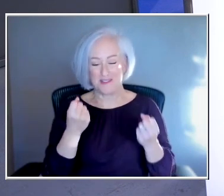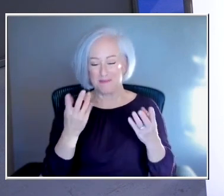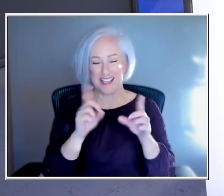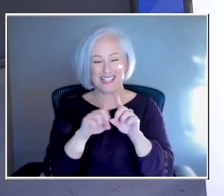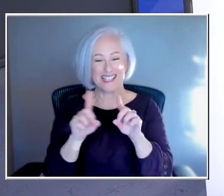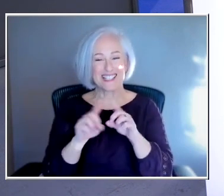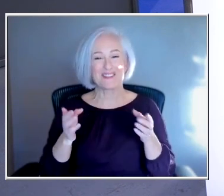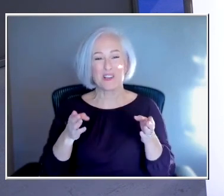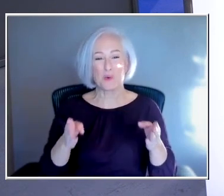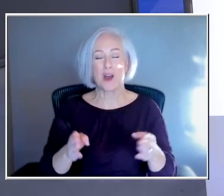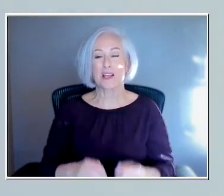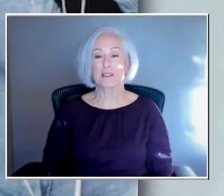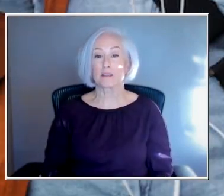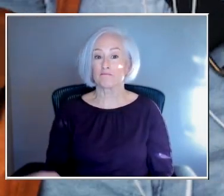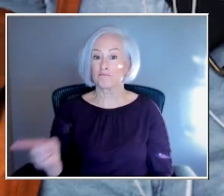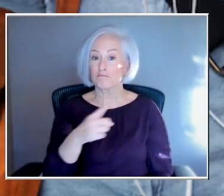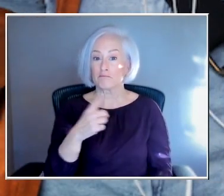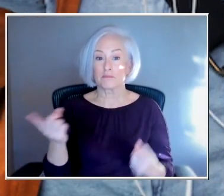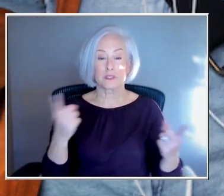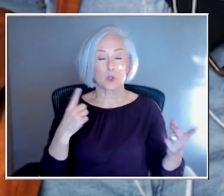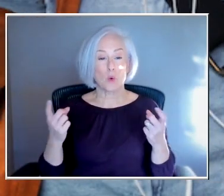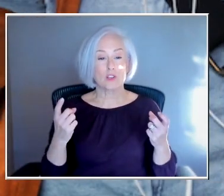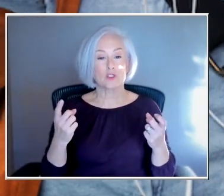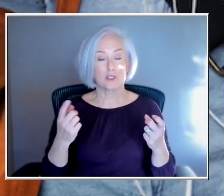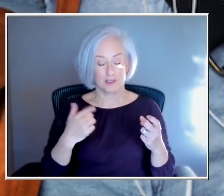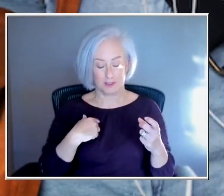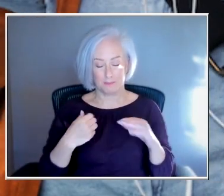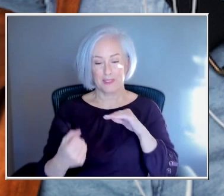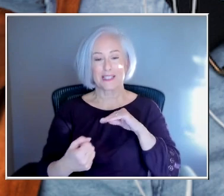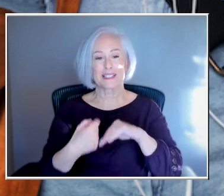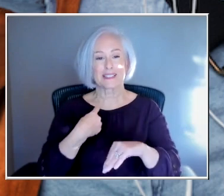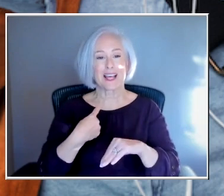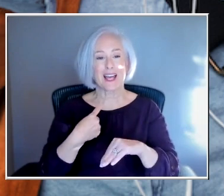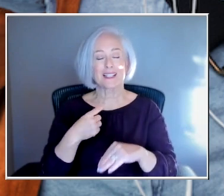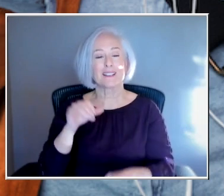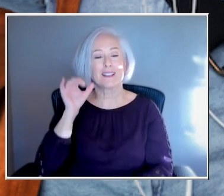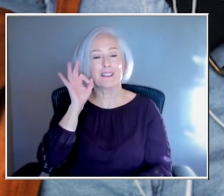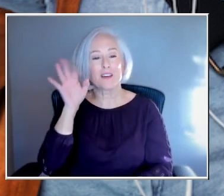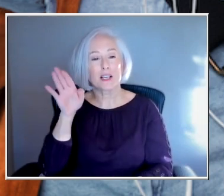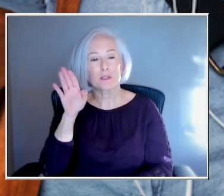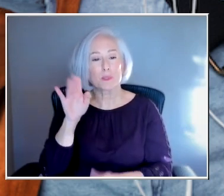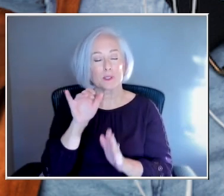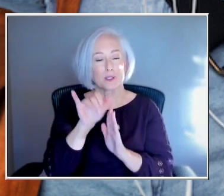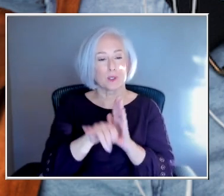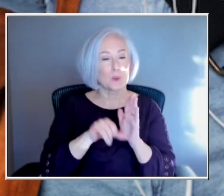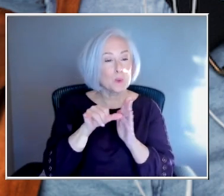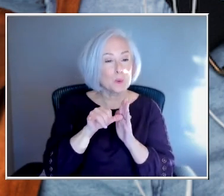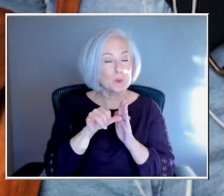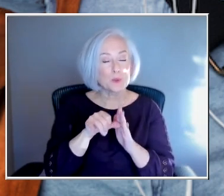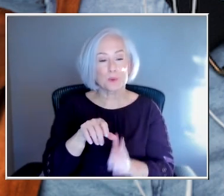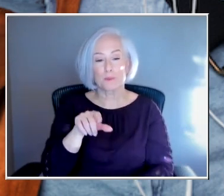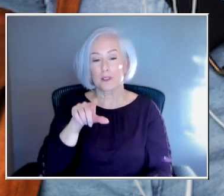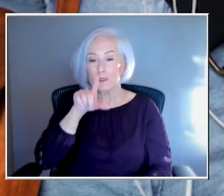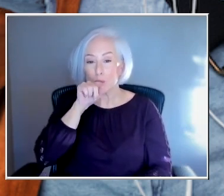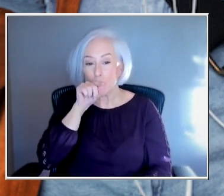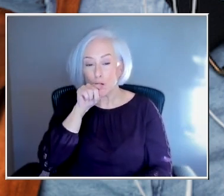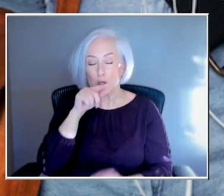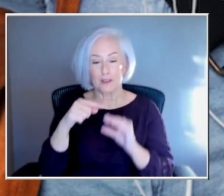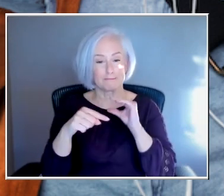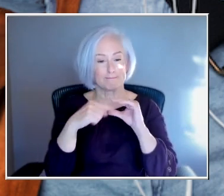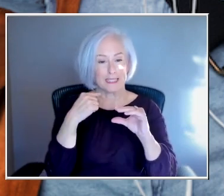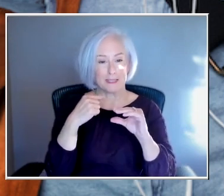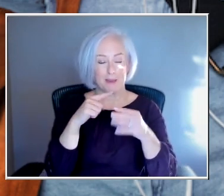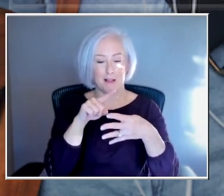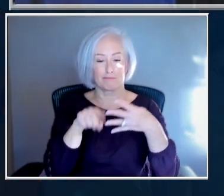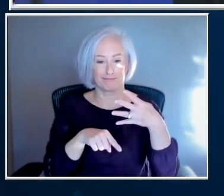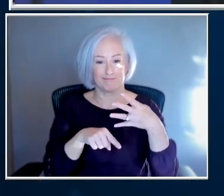questions yourself, please send those in to the chat on YouTube or Facebook. You can tweet us or email the Medical News Network. The information is there on your screen. Let's